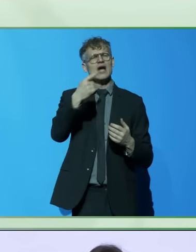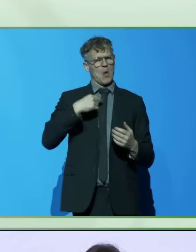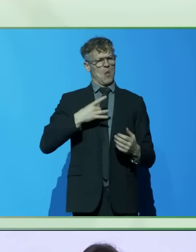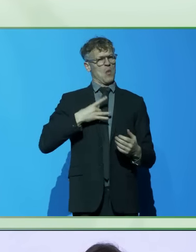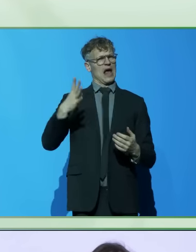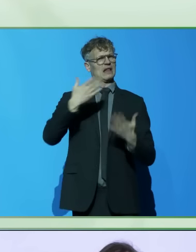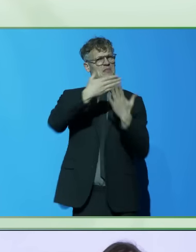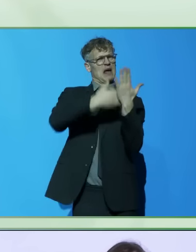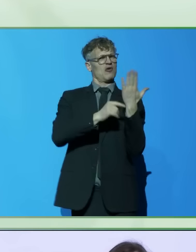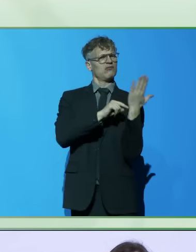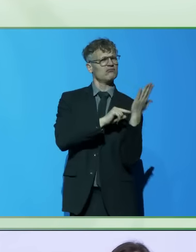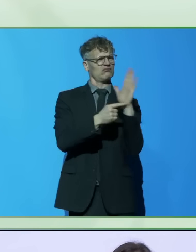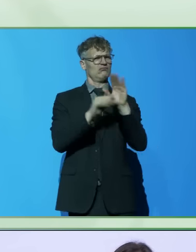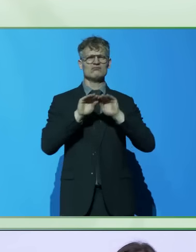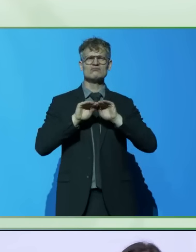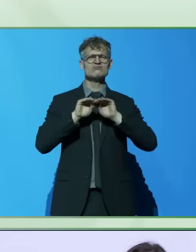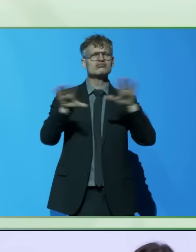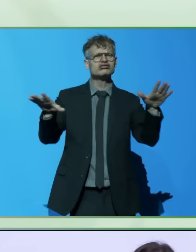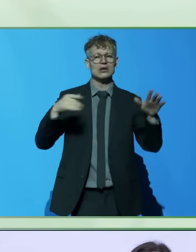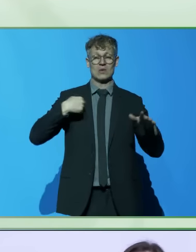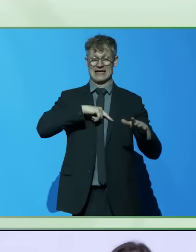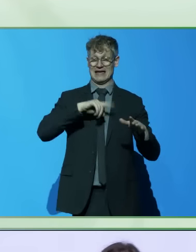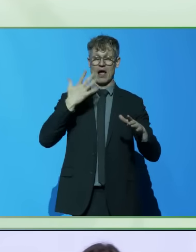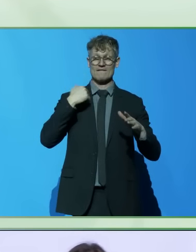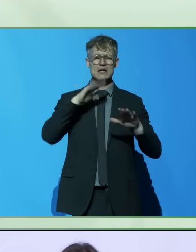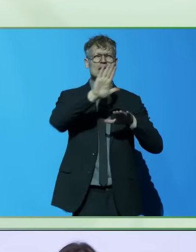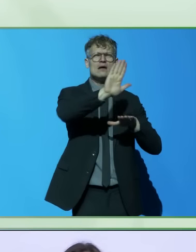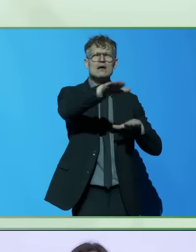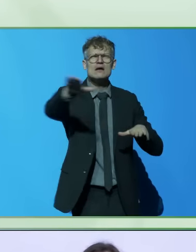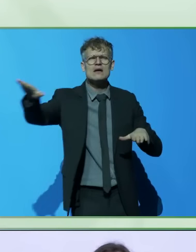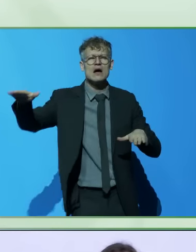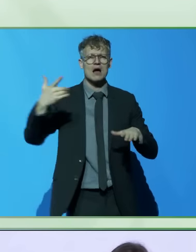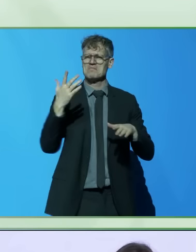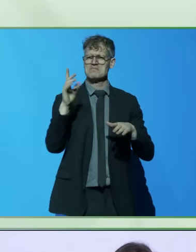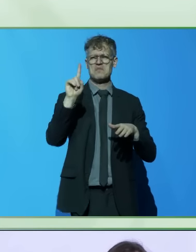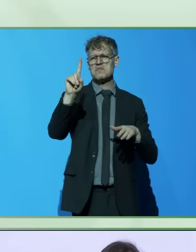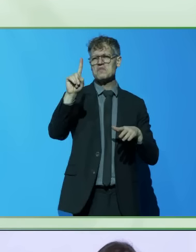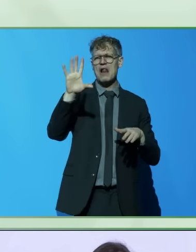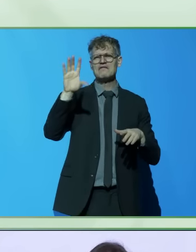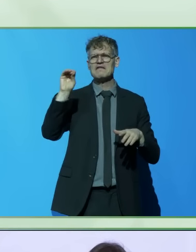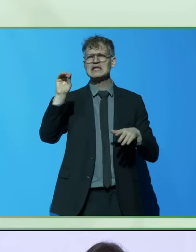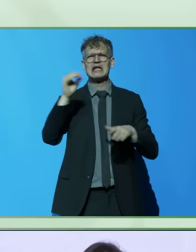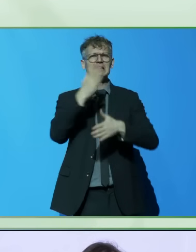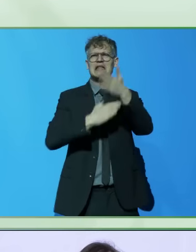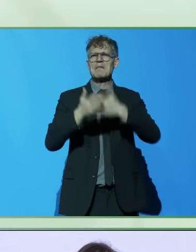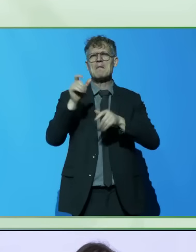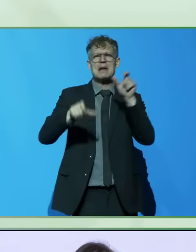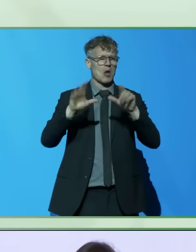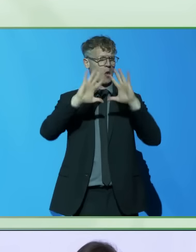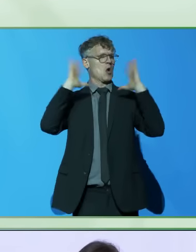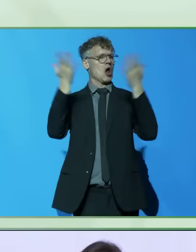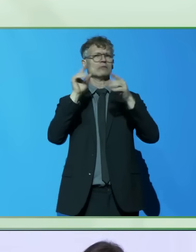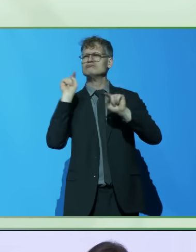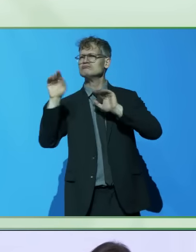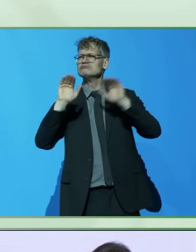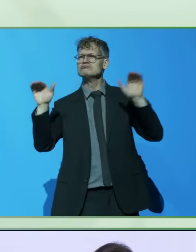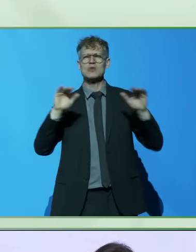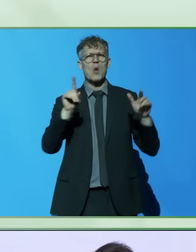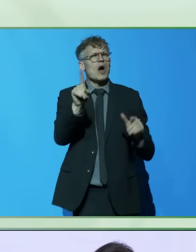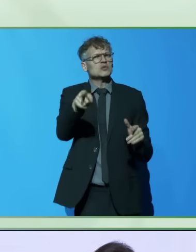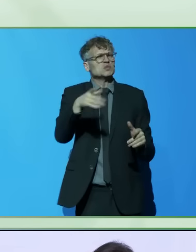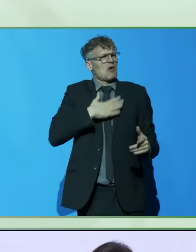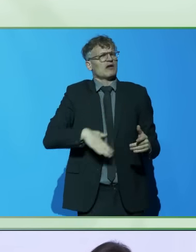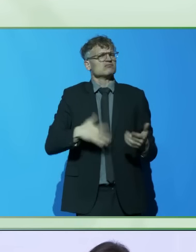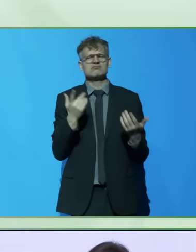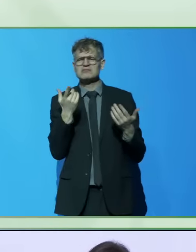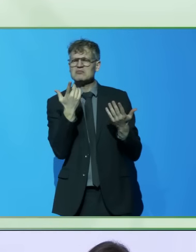over 150 disabled people across the world to understand what is it that they need from designing, both in terms of products, in terms of clothes and footwear. Some of the